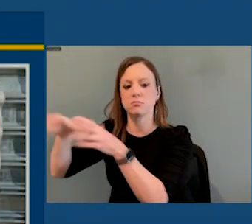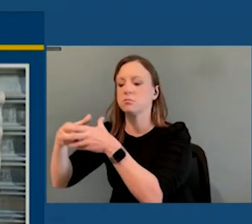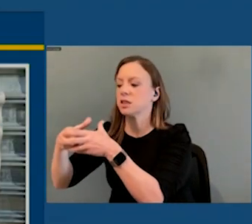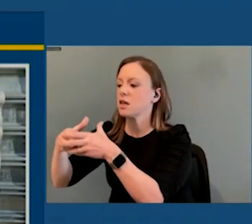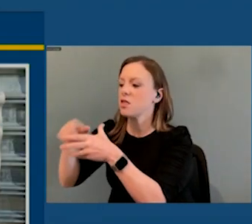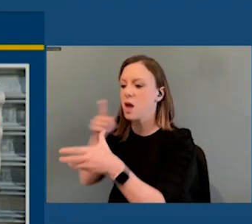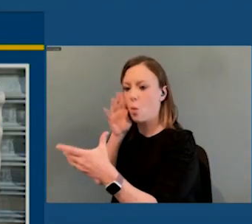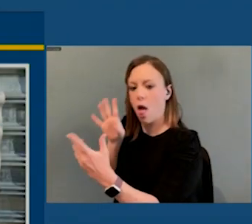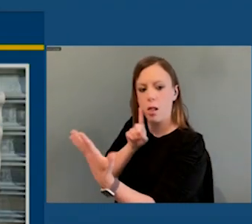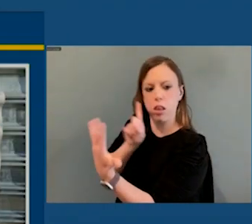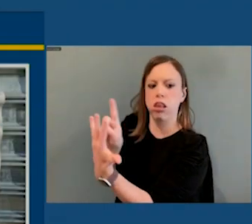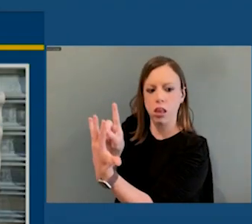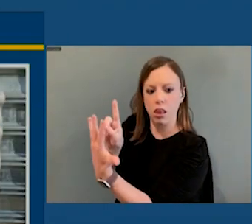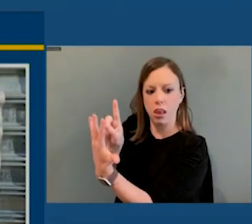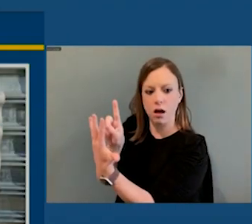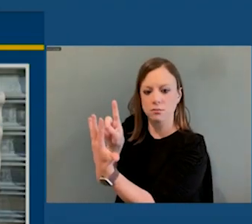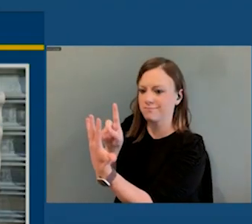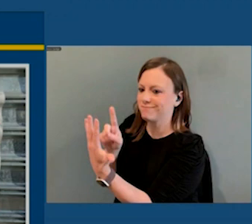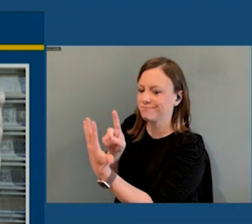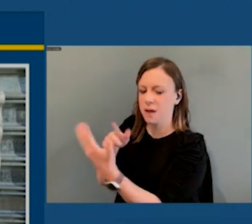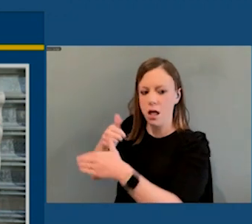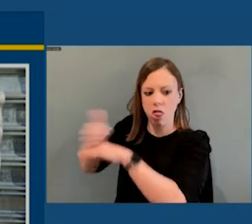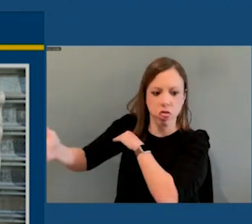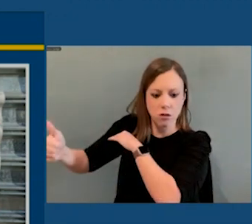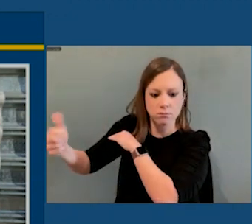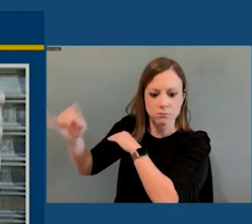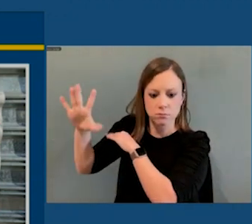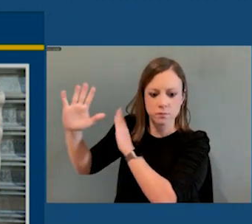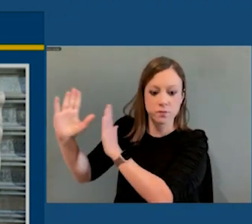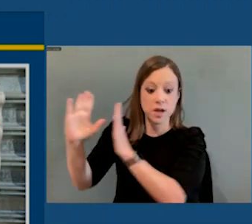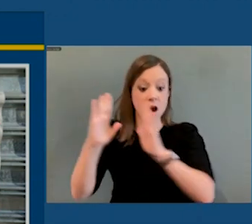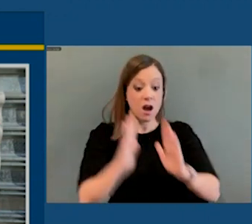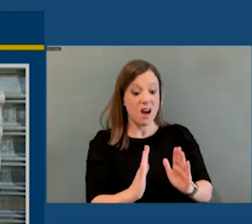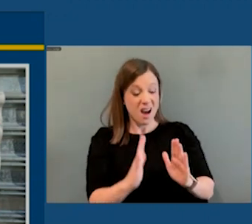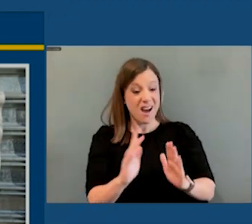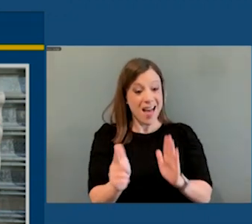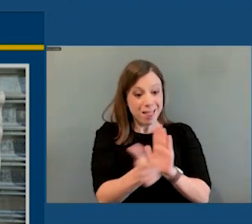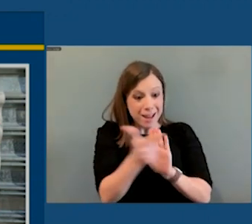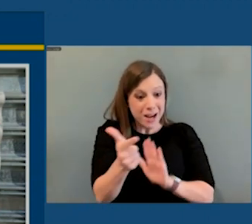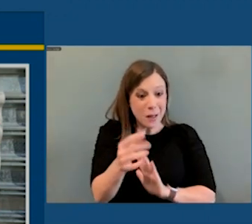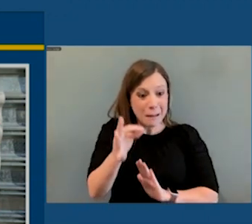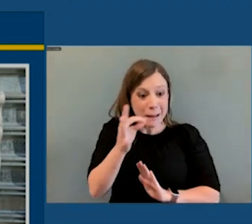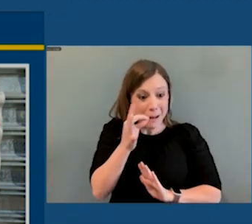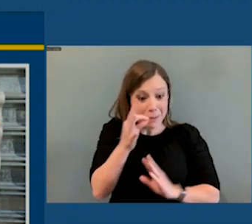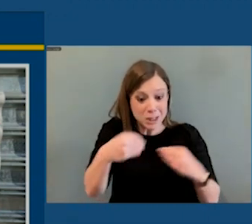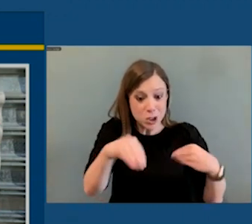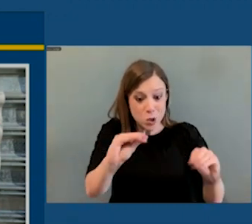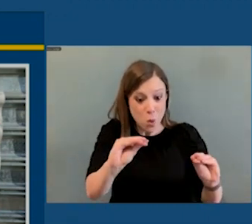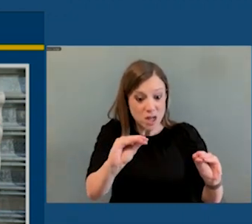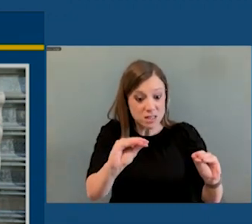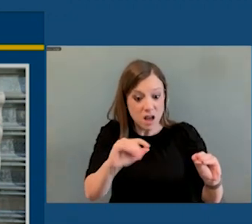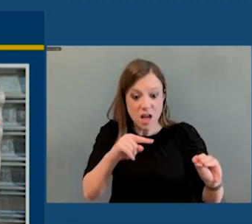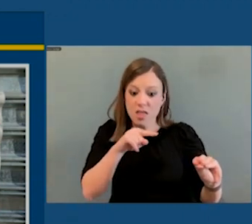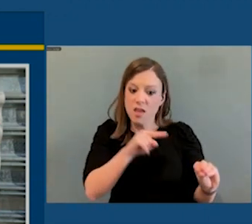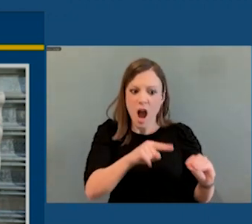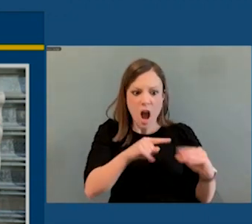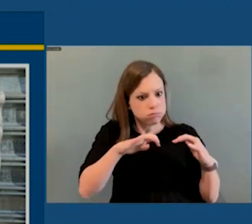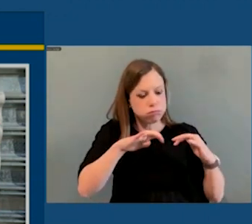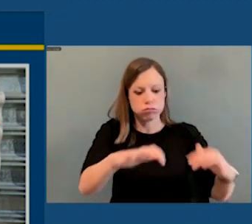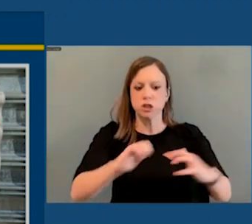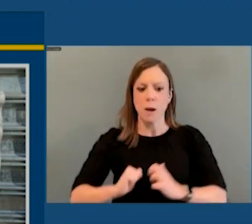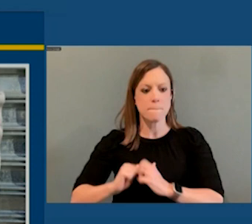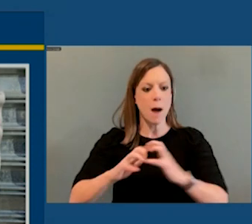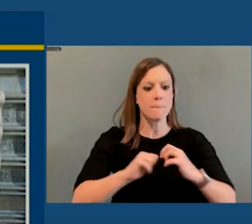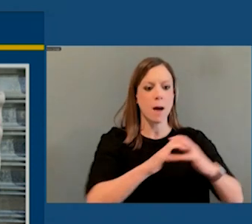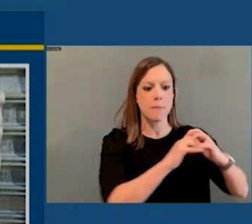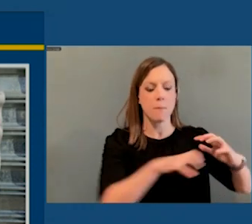illegal cannabis stores. They have plagued our neighborhoods, flagrantly violating our laws, selling to kids,